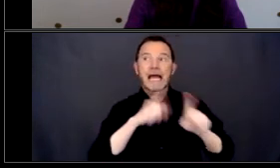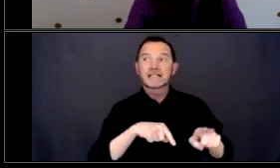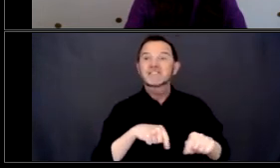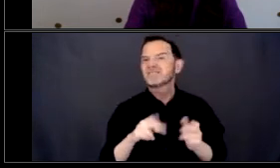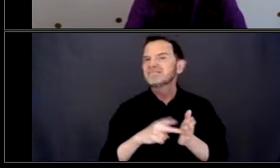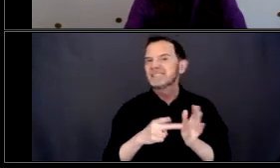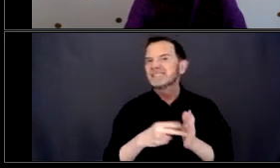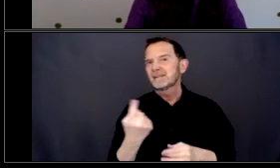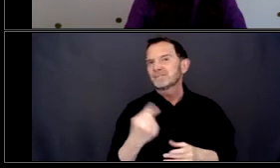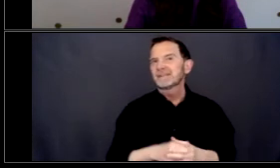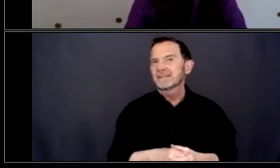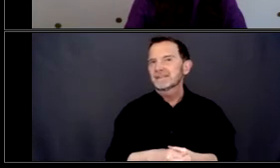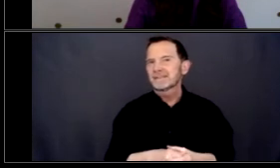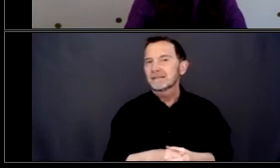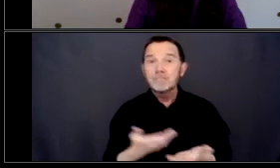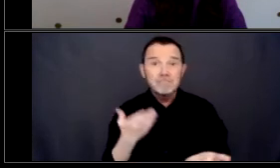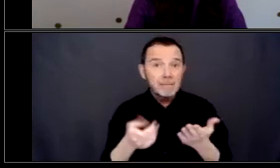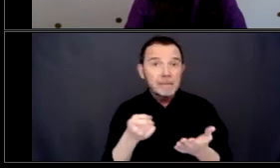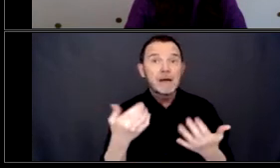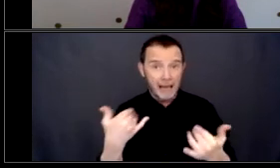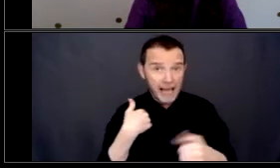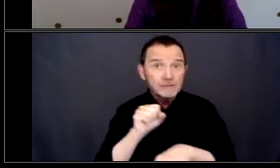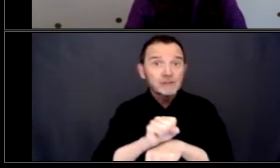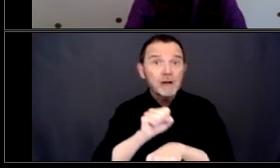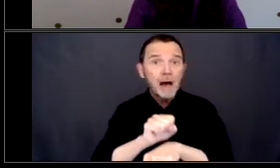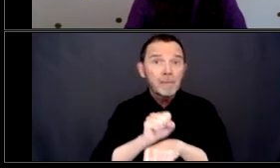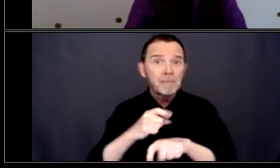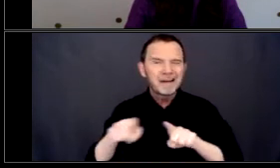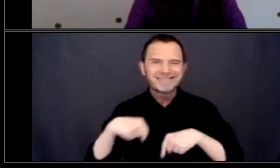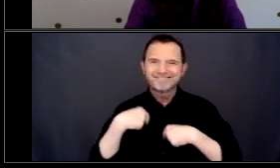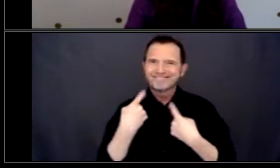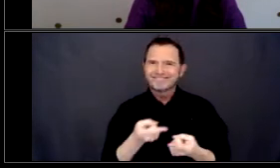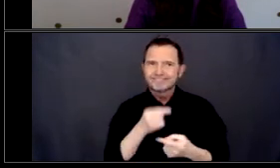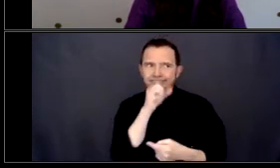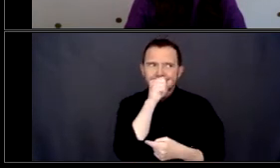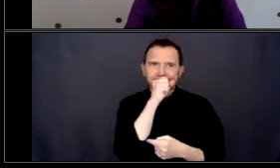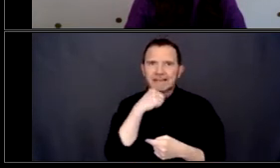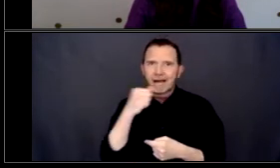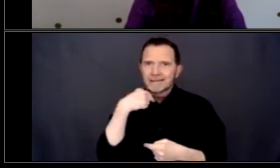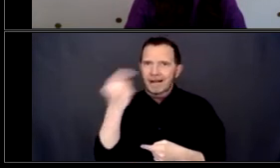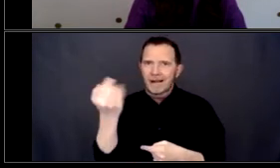disclose, I would just offer this: by disclosing a disability,